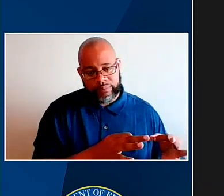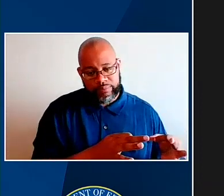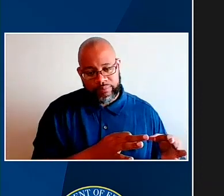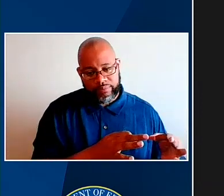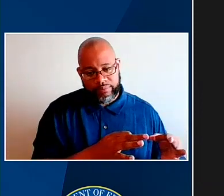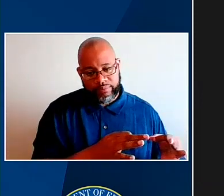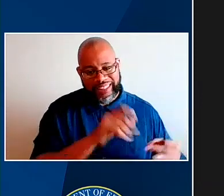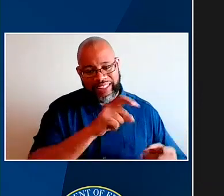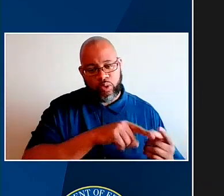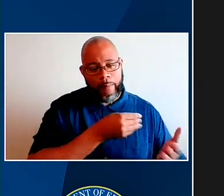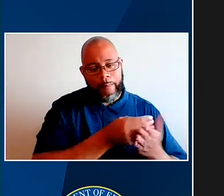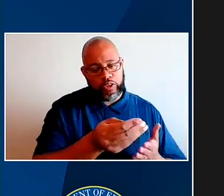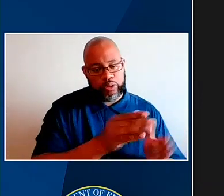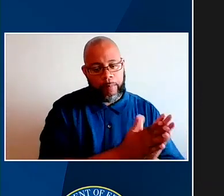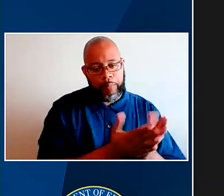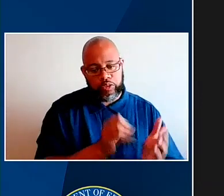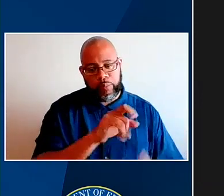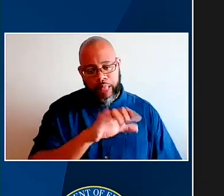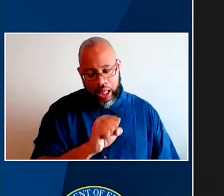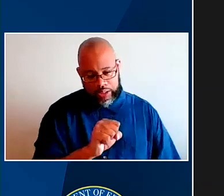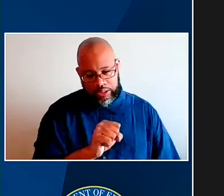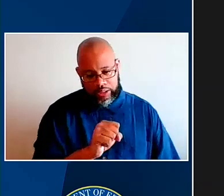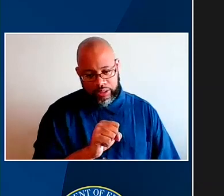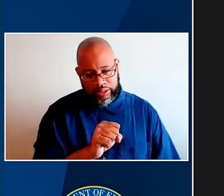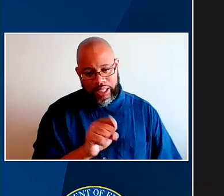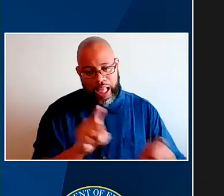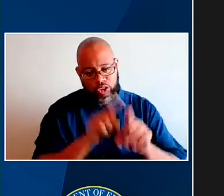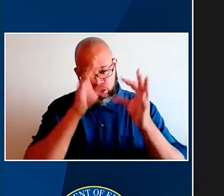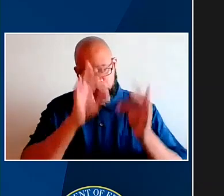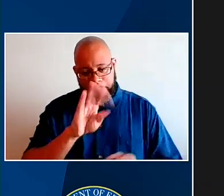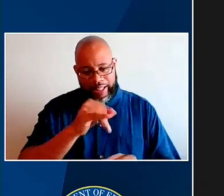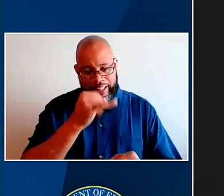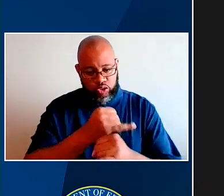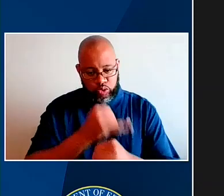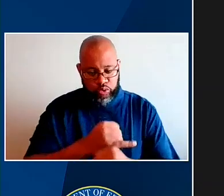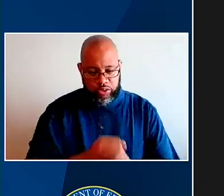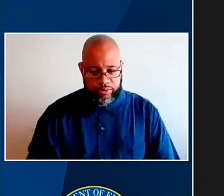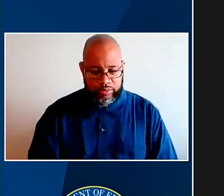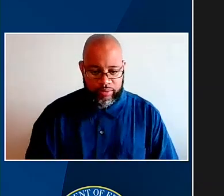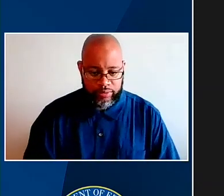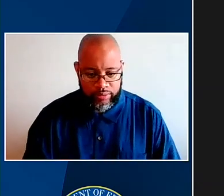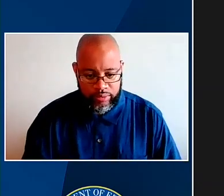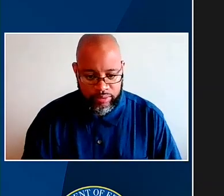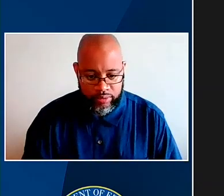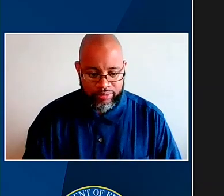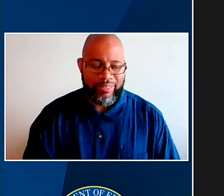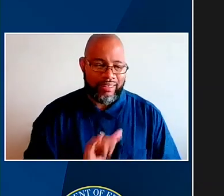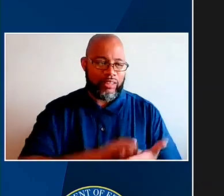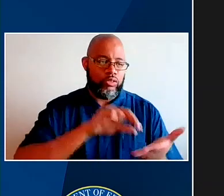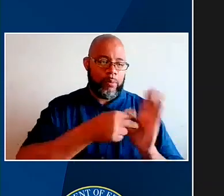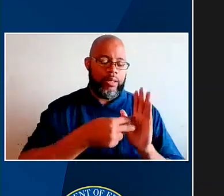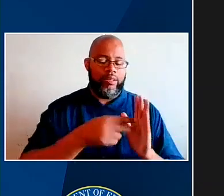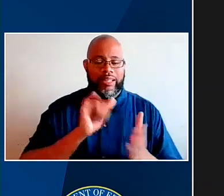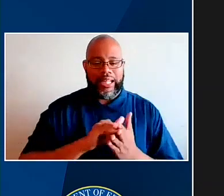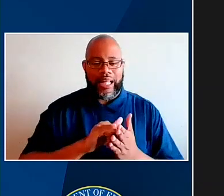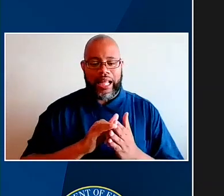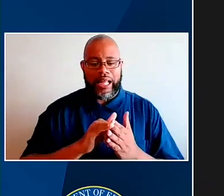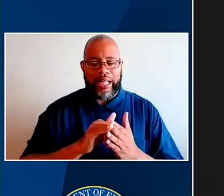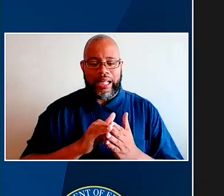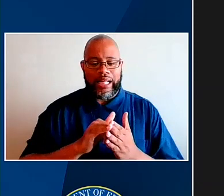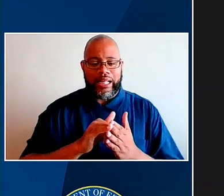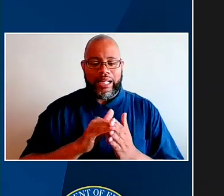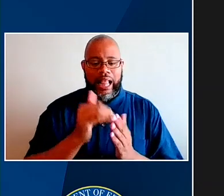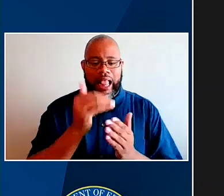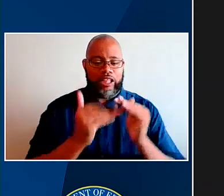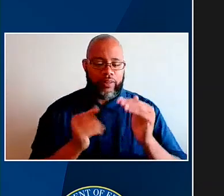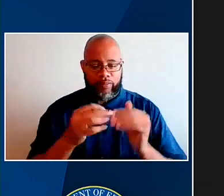it's the amount needed to purchase the books and supplies as determined by the institution as to what that would be. So it's the lesser of